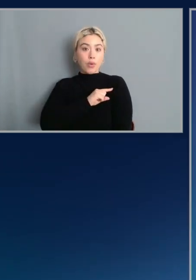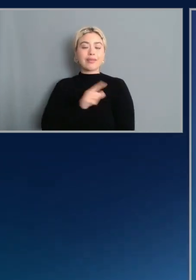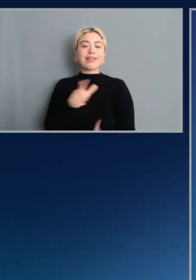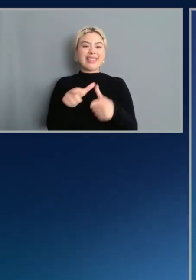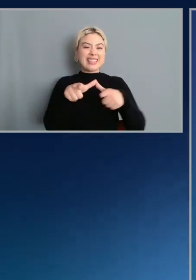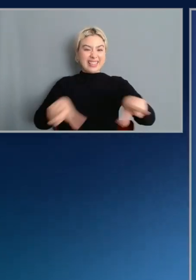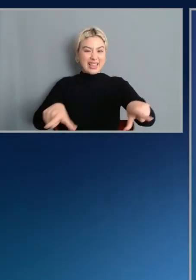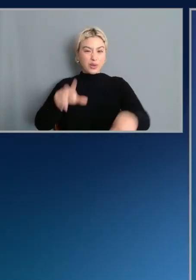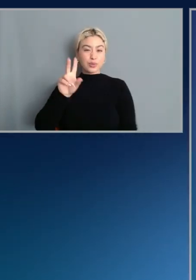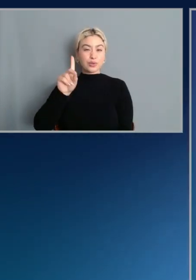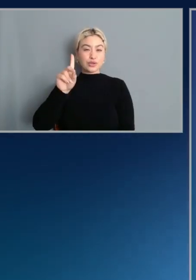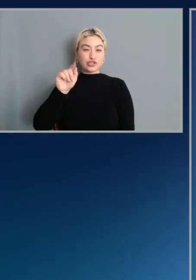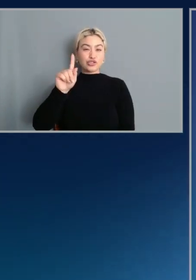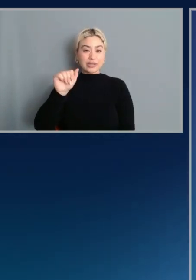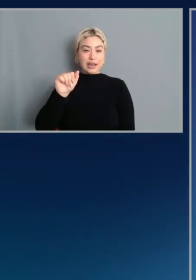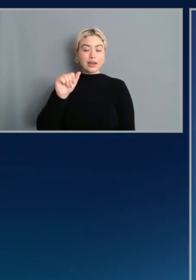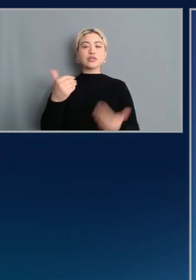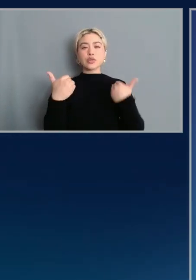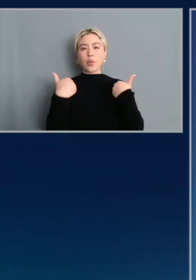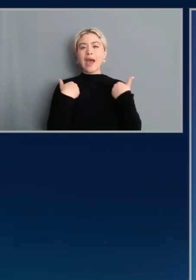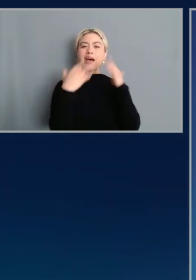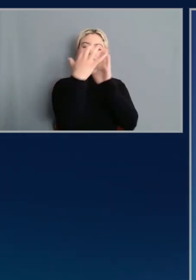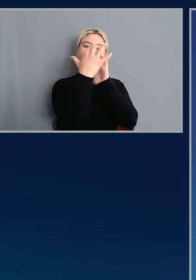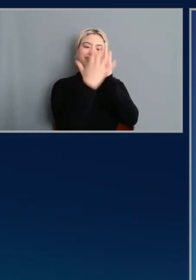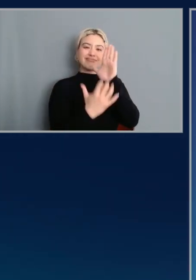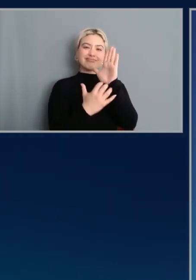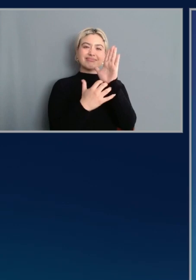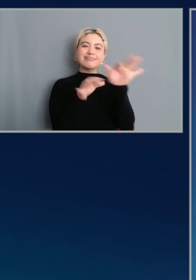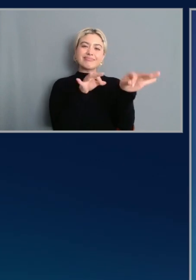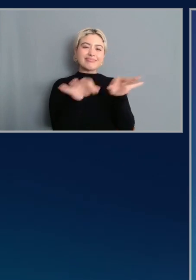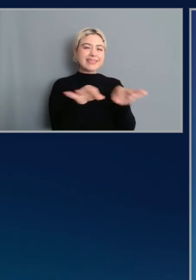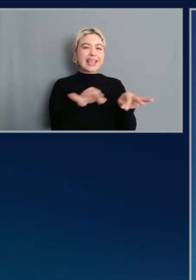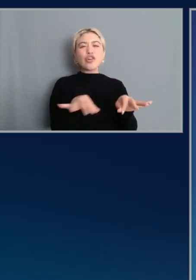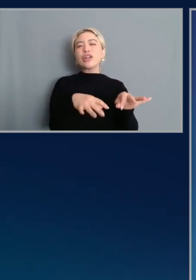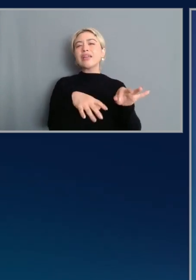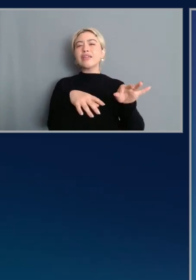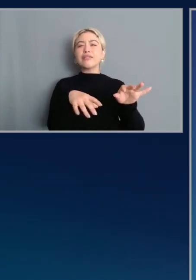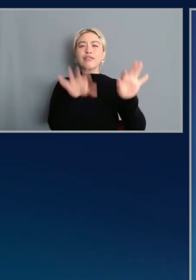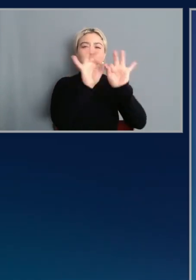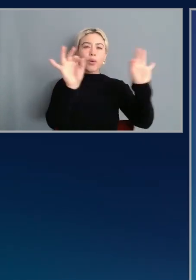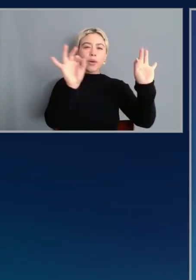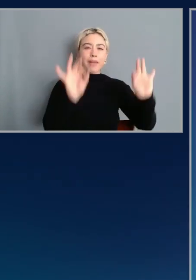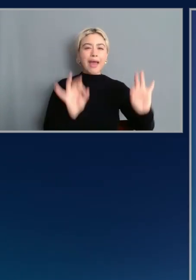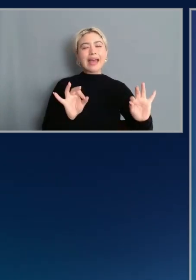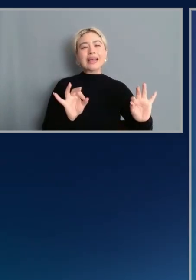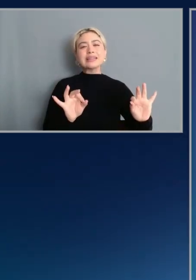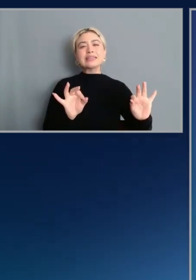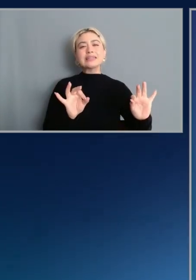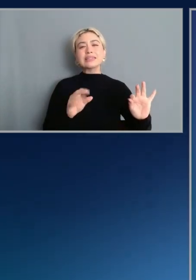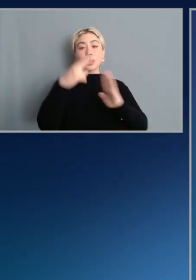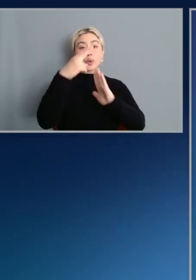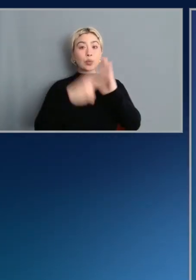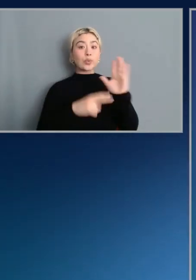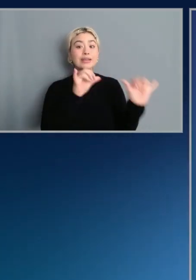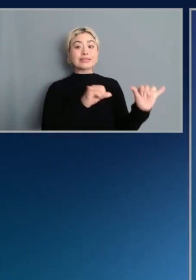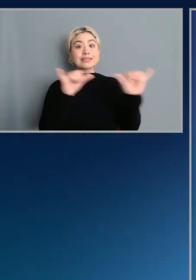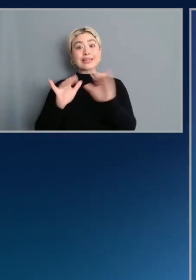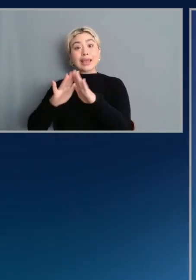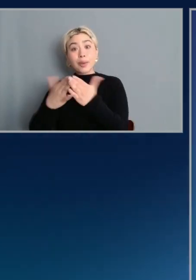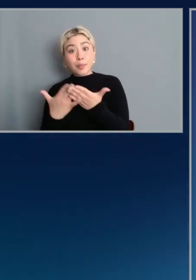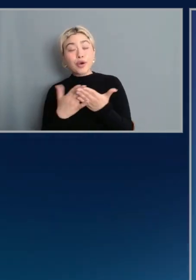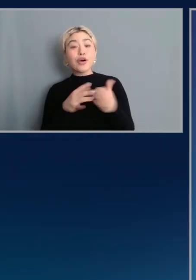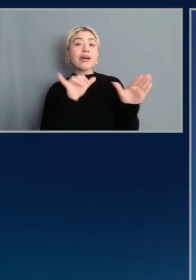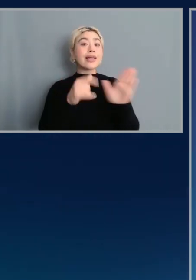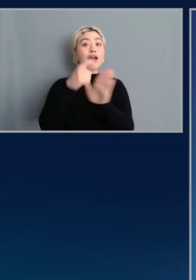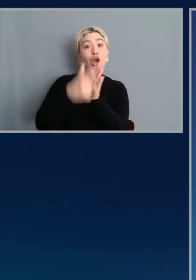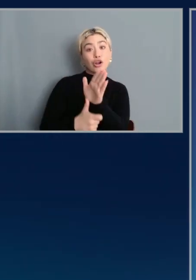it's in this narrative format, this essay format that reads like a book, reads like an article, like a